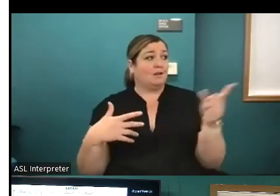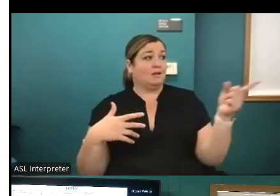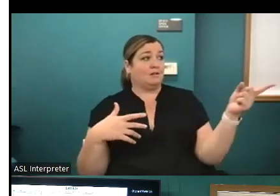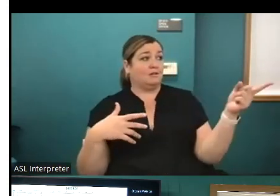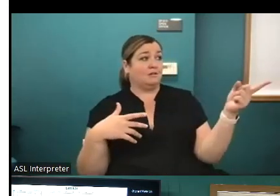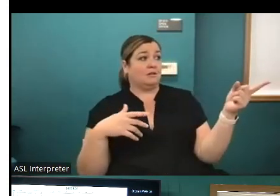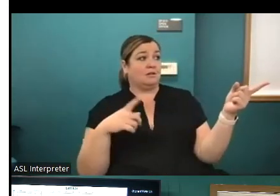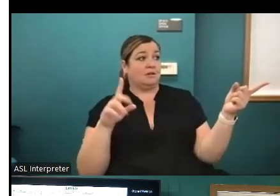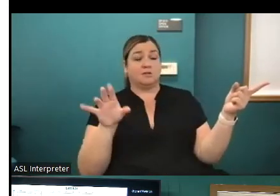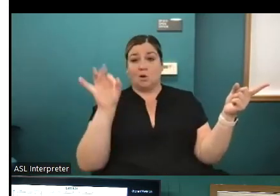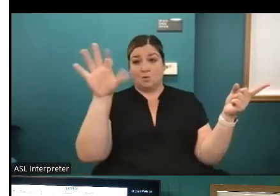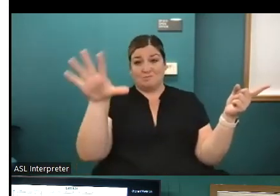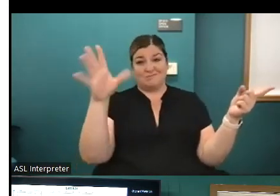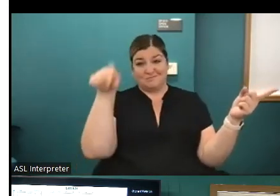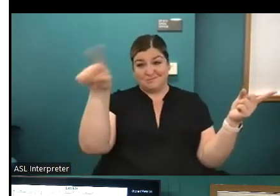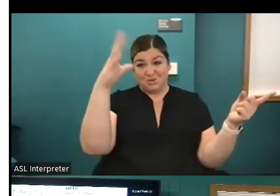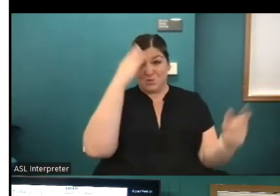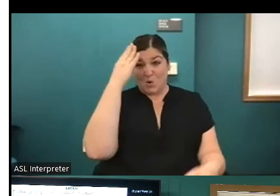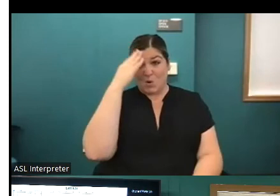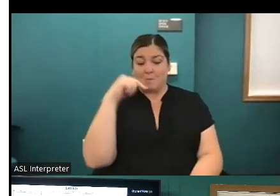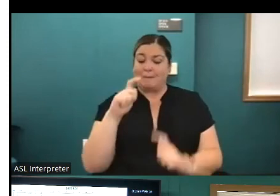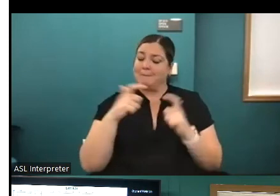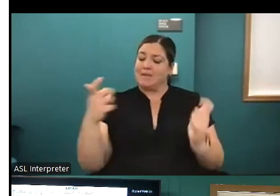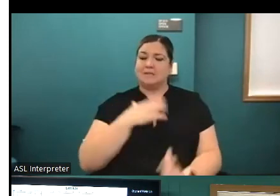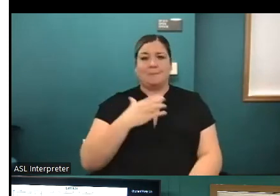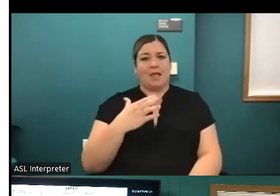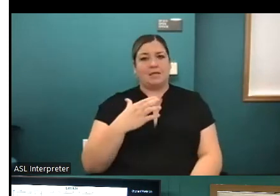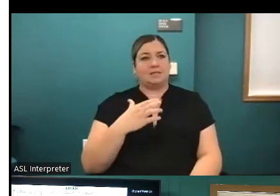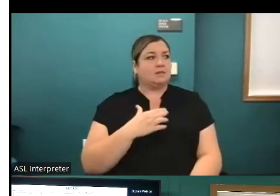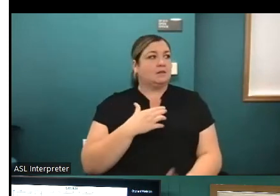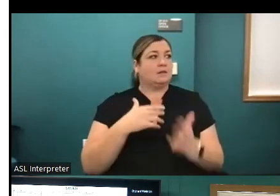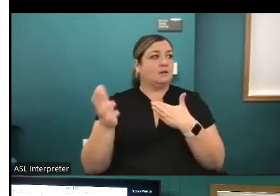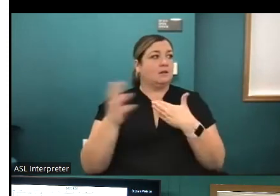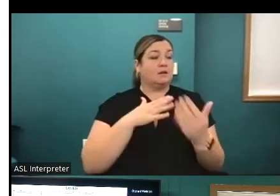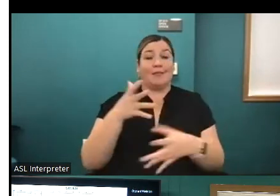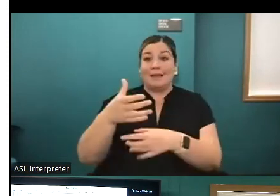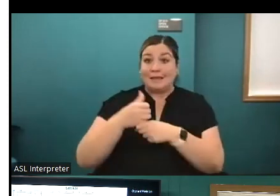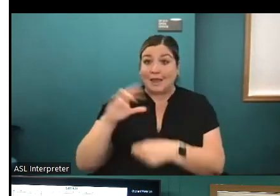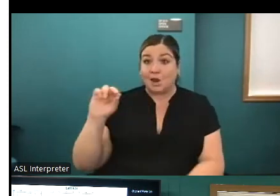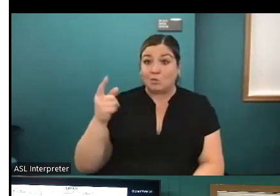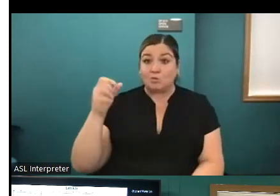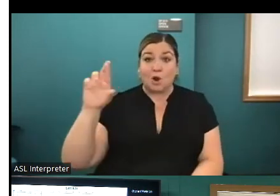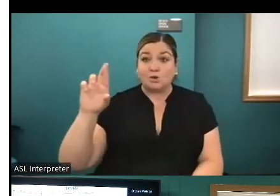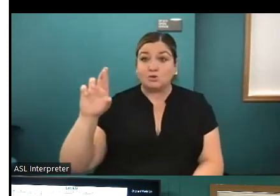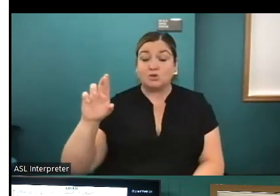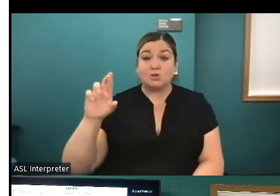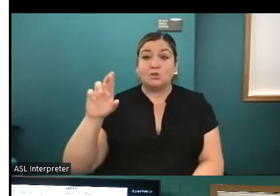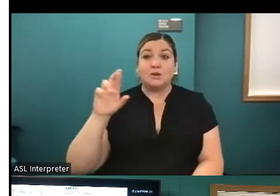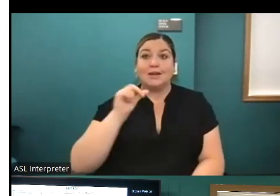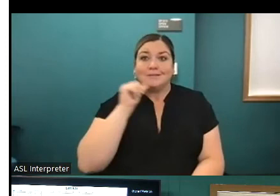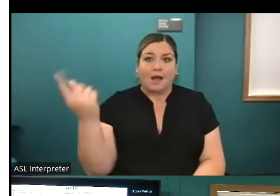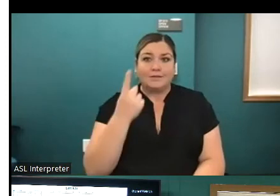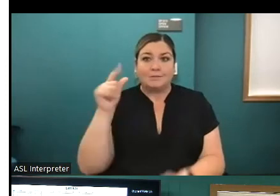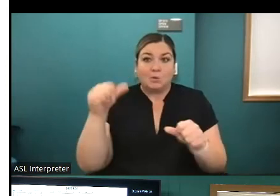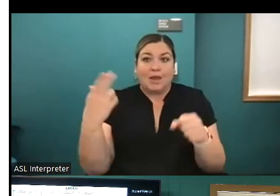know, and we got this clarified, and this is one of my biggest complaints. Even if they do get Roger, it is not one you can